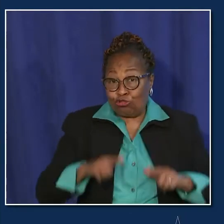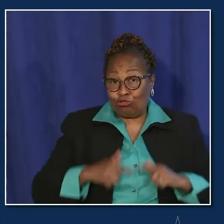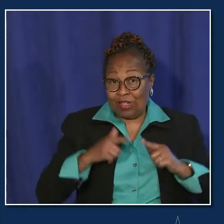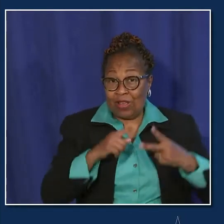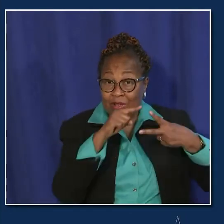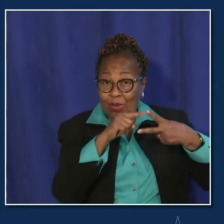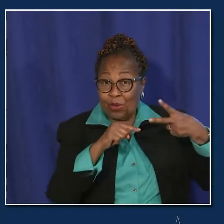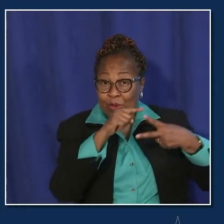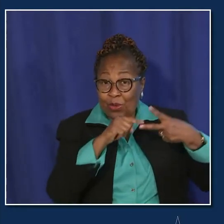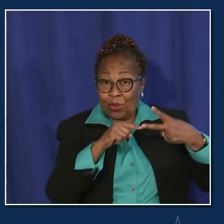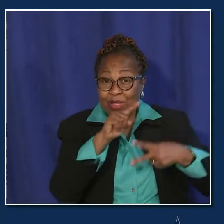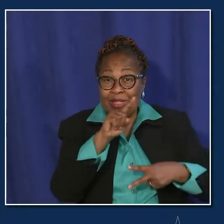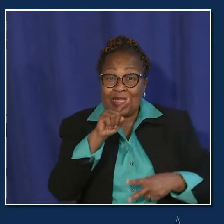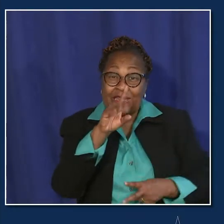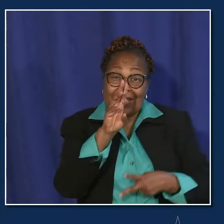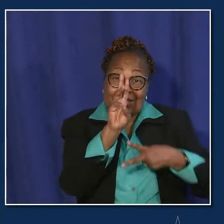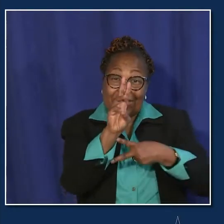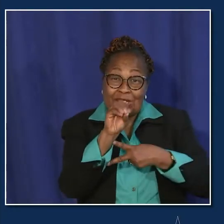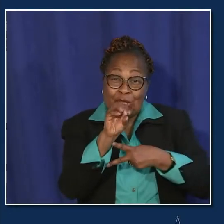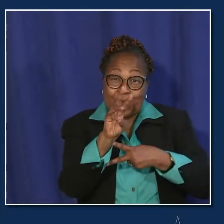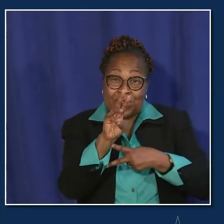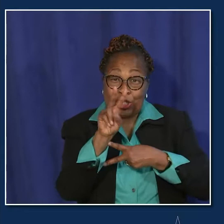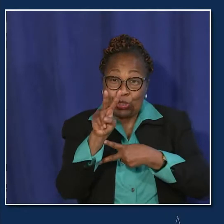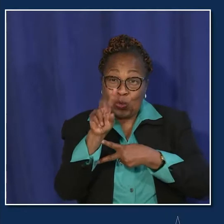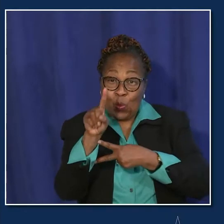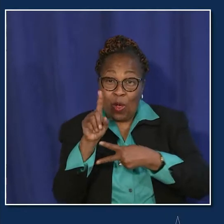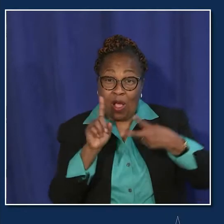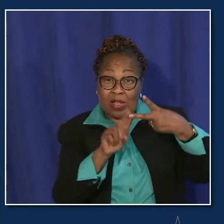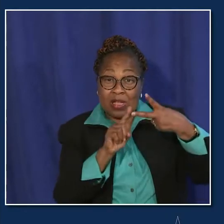codes, again, 60621 or